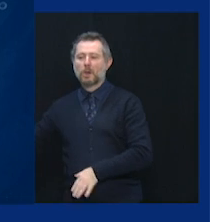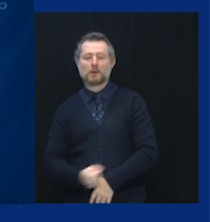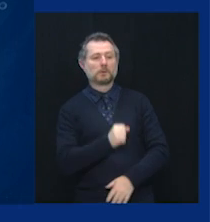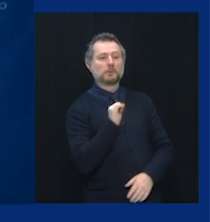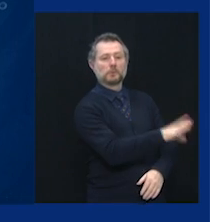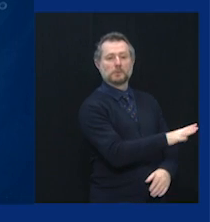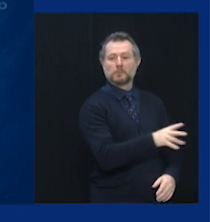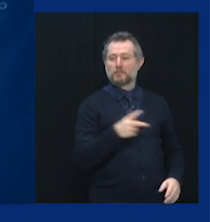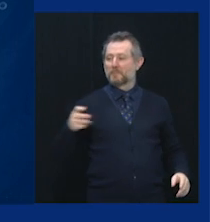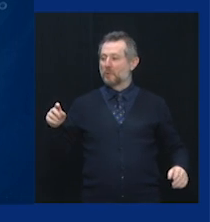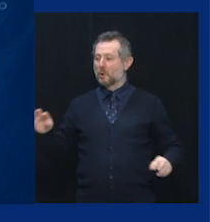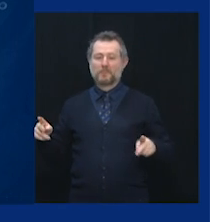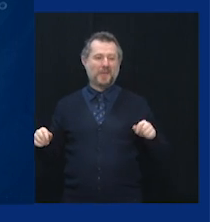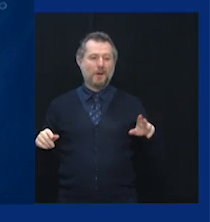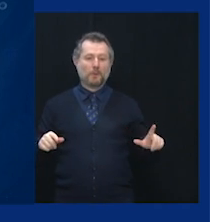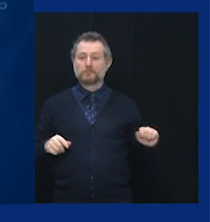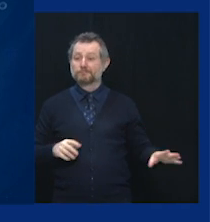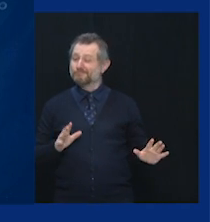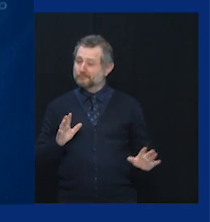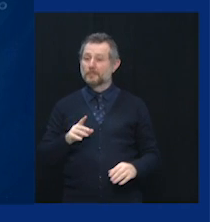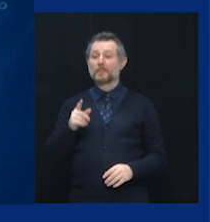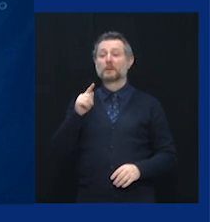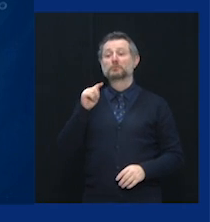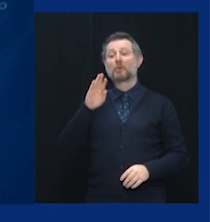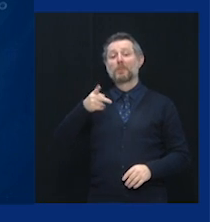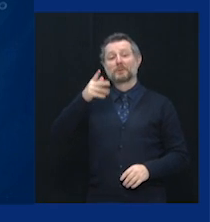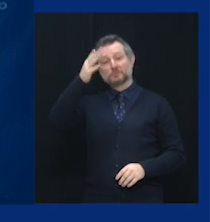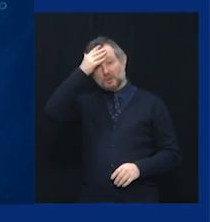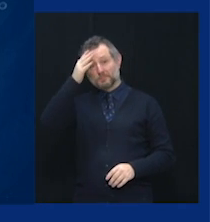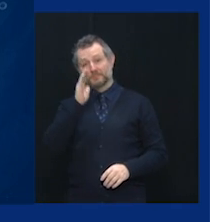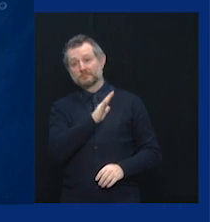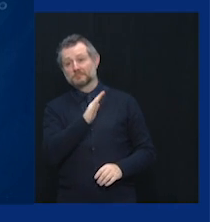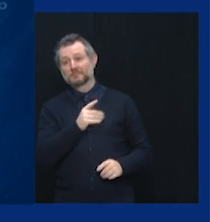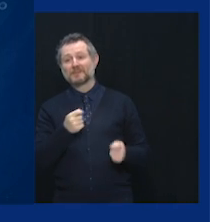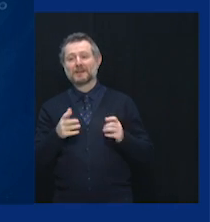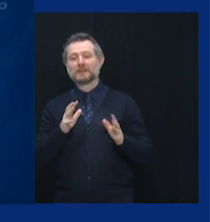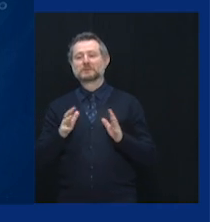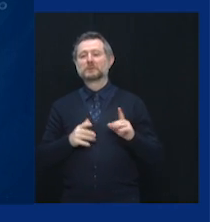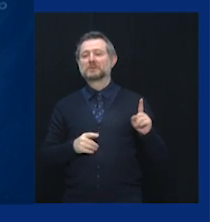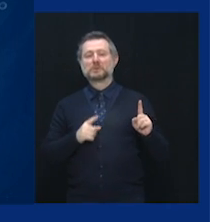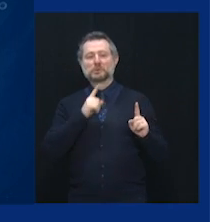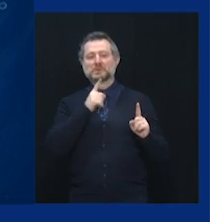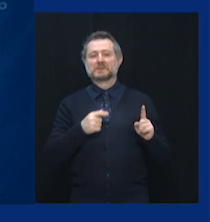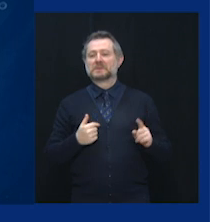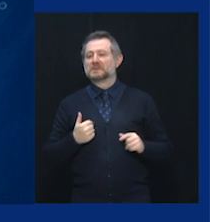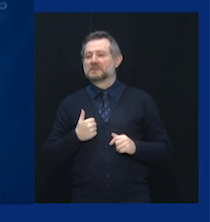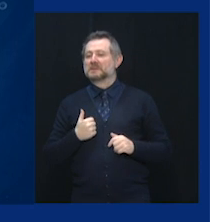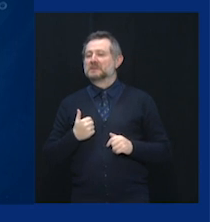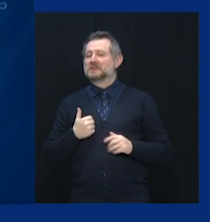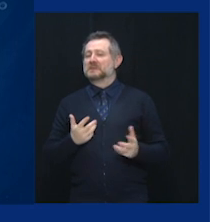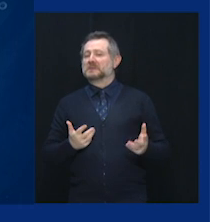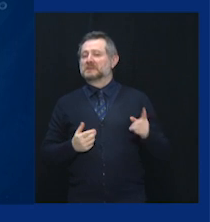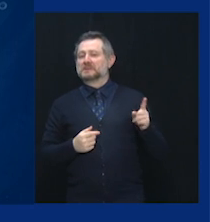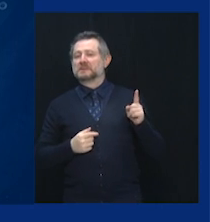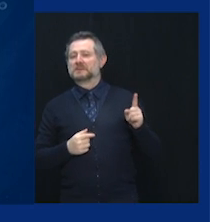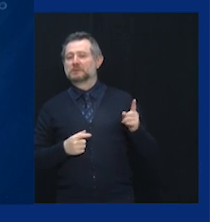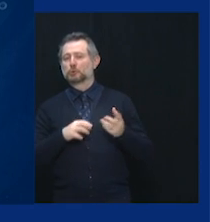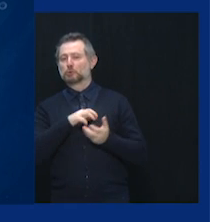while they were in office, this was all unnecessary chaos and confusion and